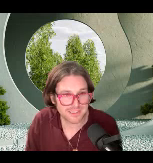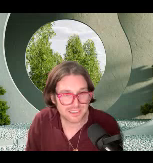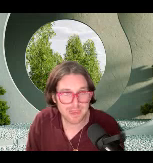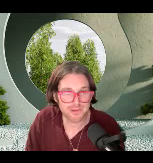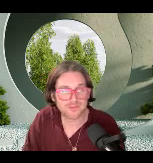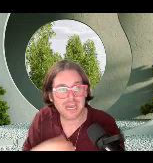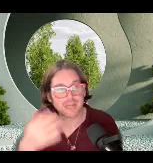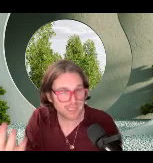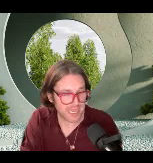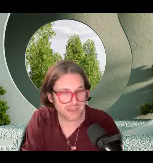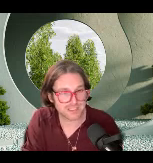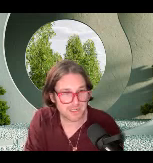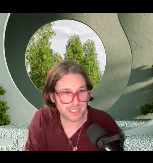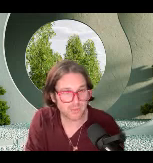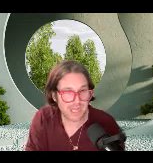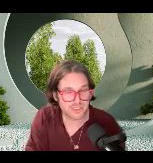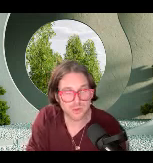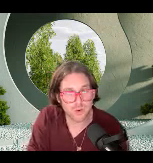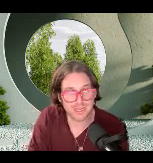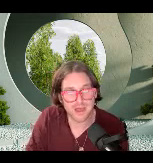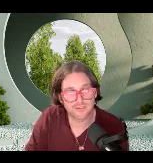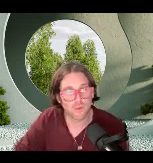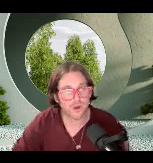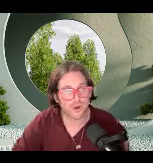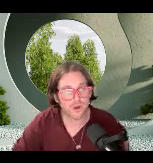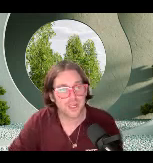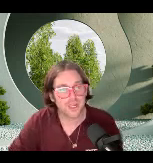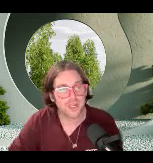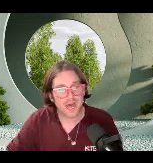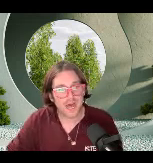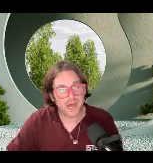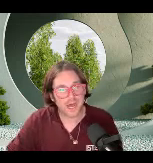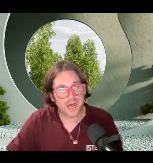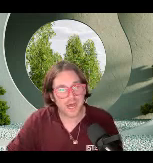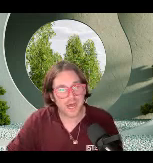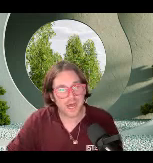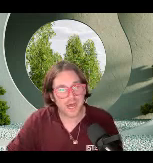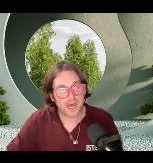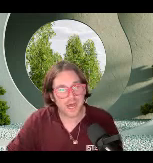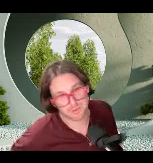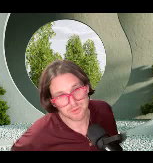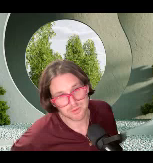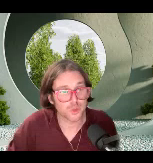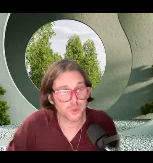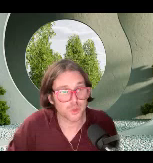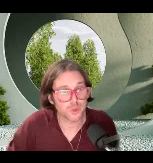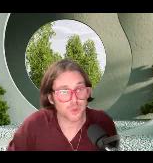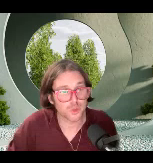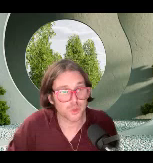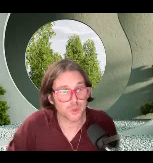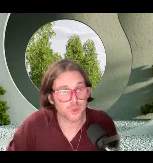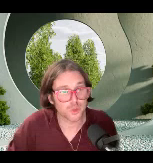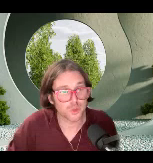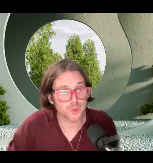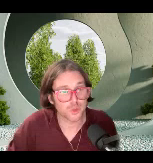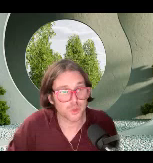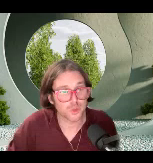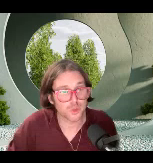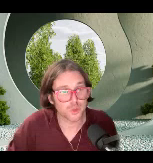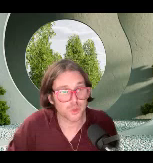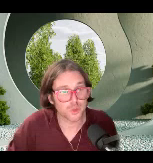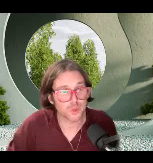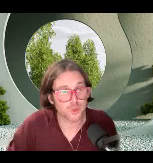the text, maybe you've got a play that somebody can watch a recording of, or maybe you have that interview process or creating a